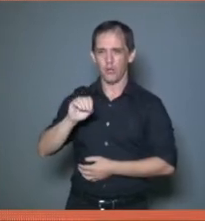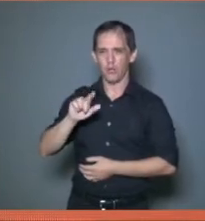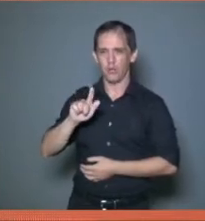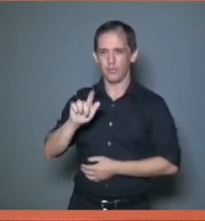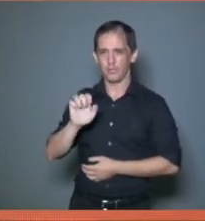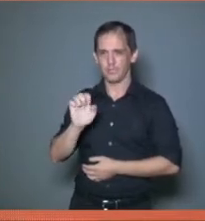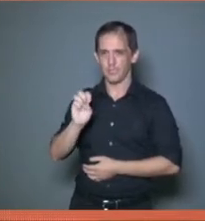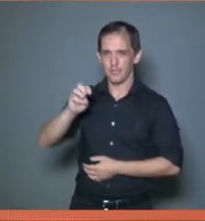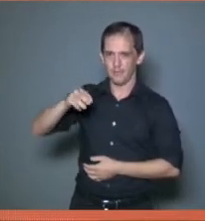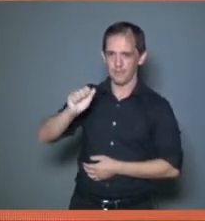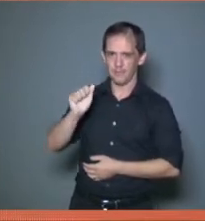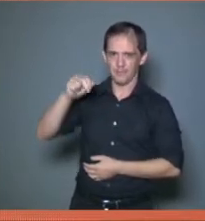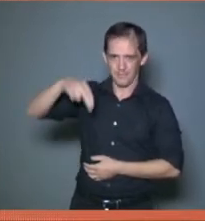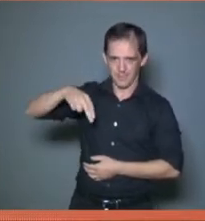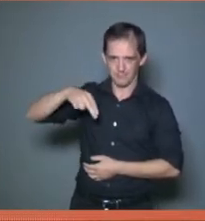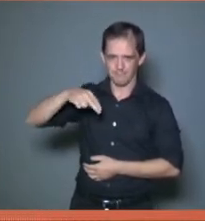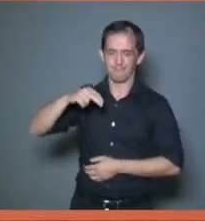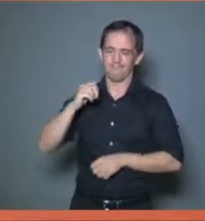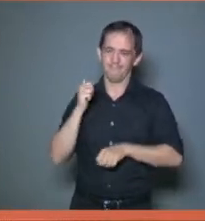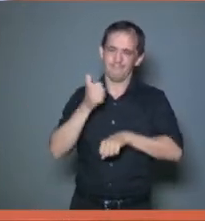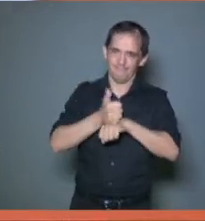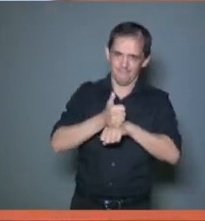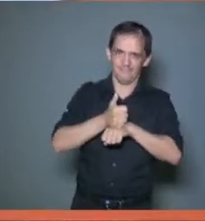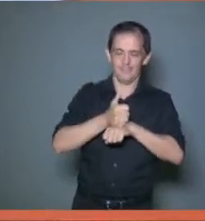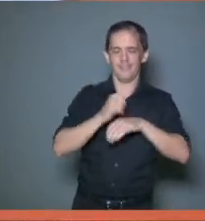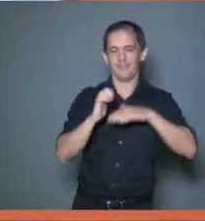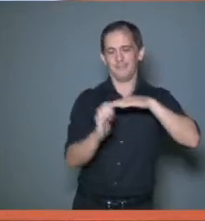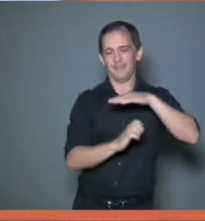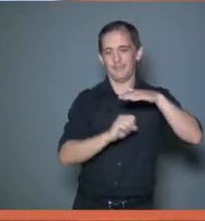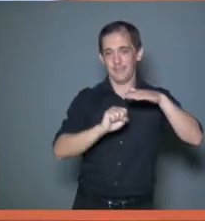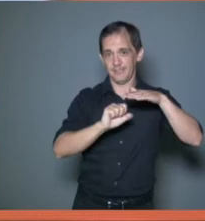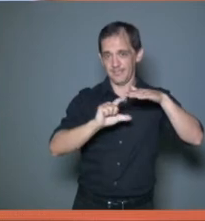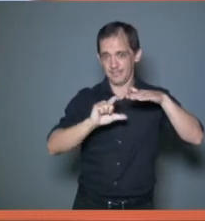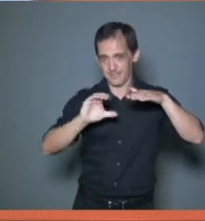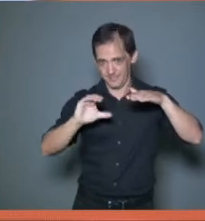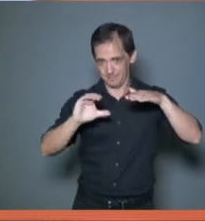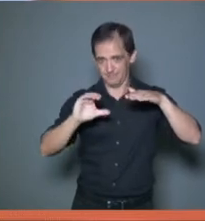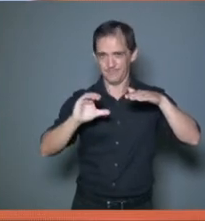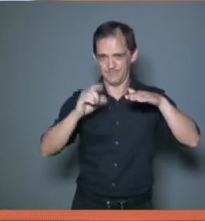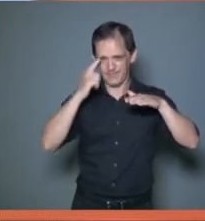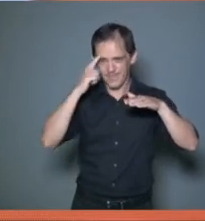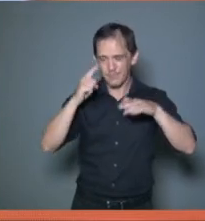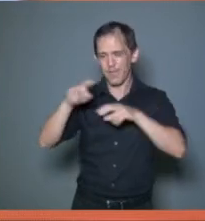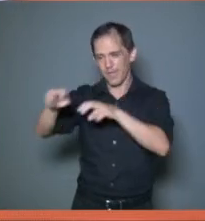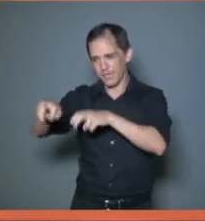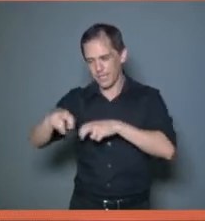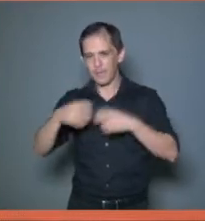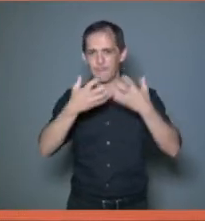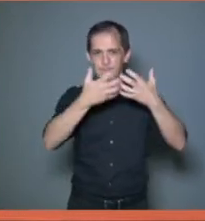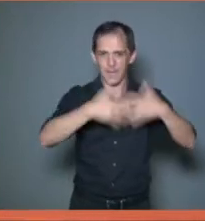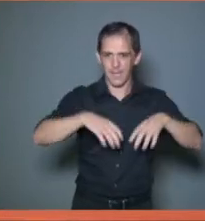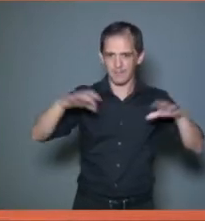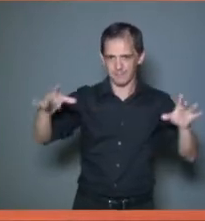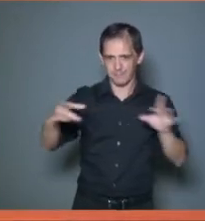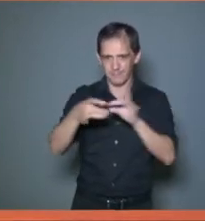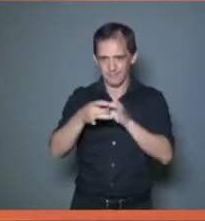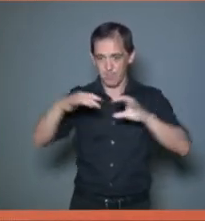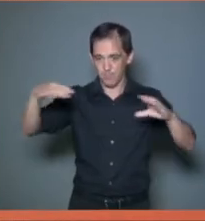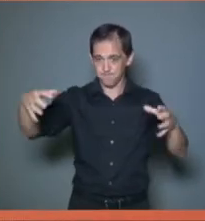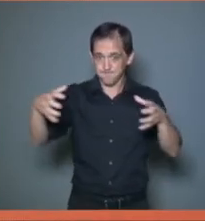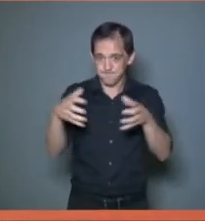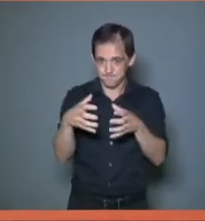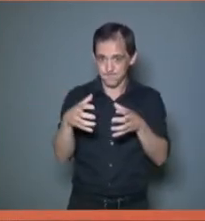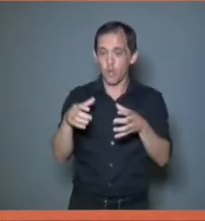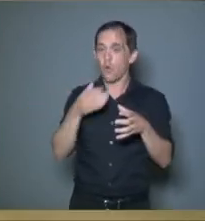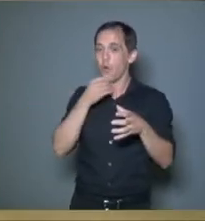Logman family today, the controller of SLC Agricola and SLC Machines, the main two companies of the